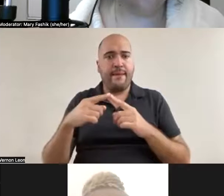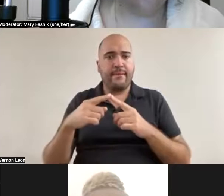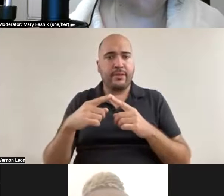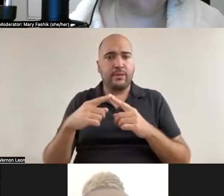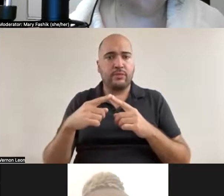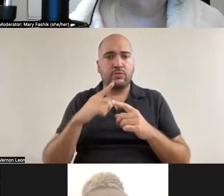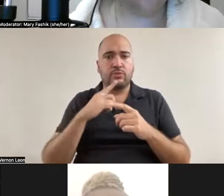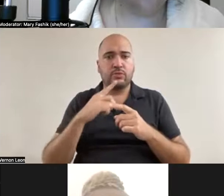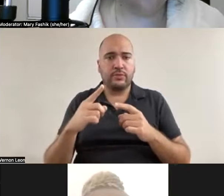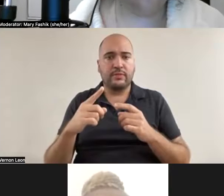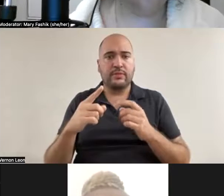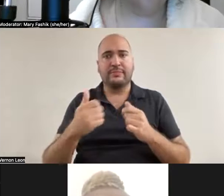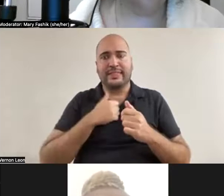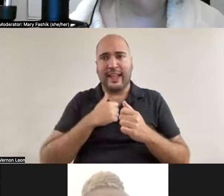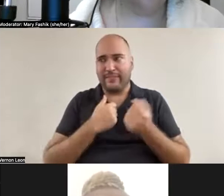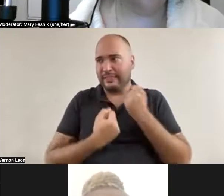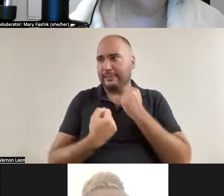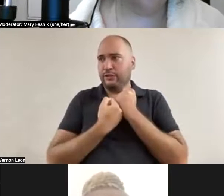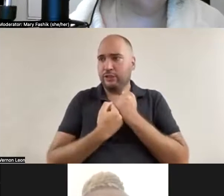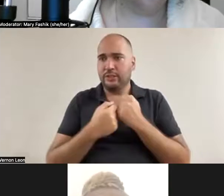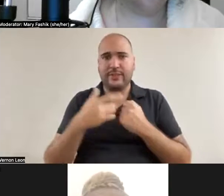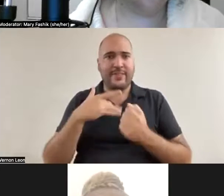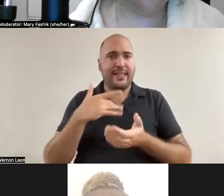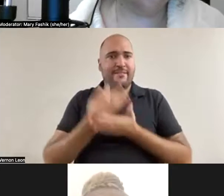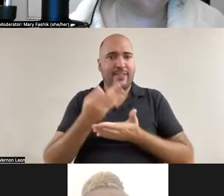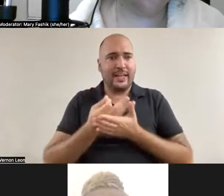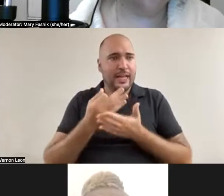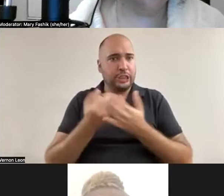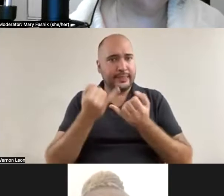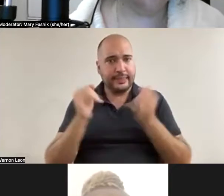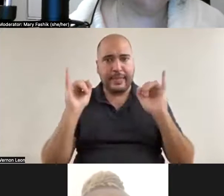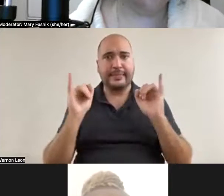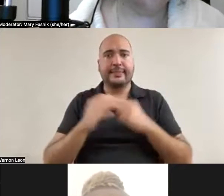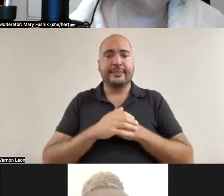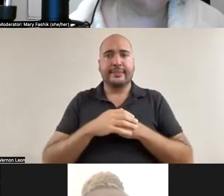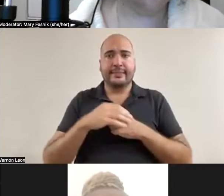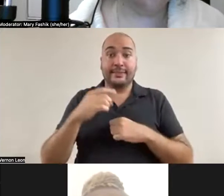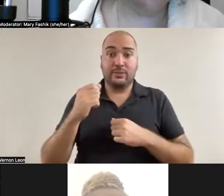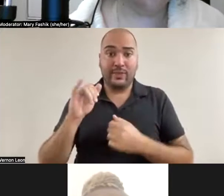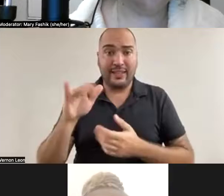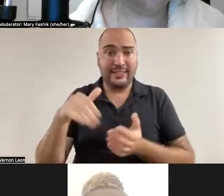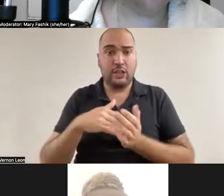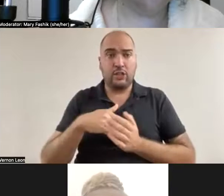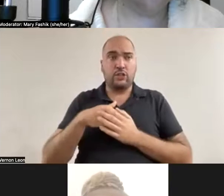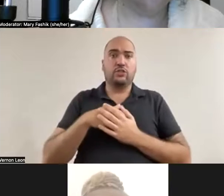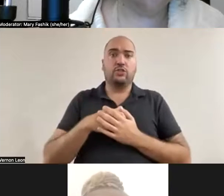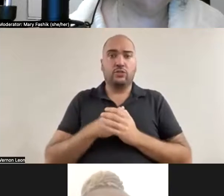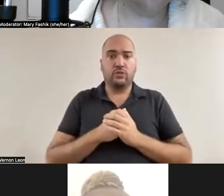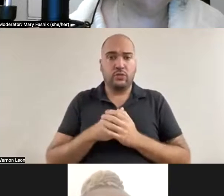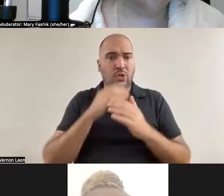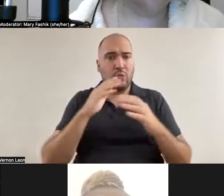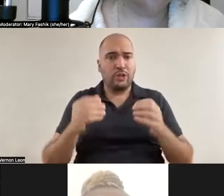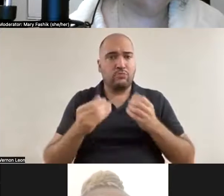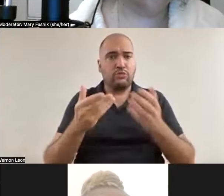be self-sufficient, to be financially independent, so that the center will